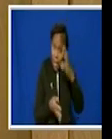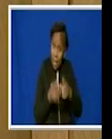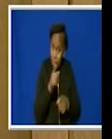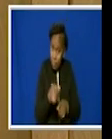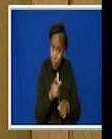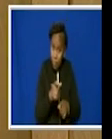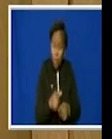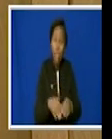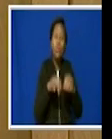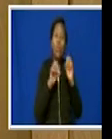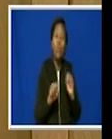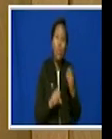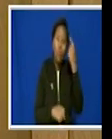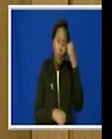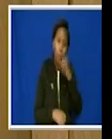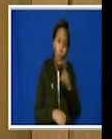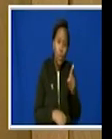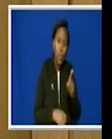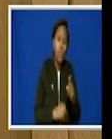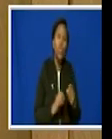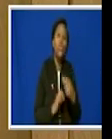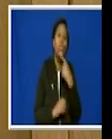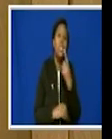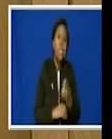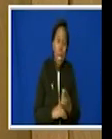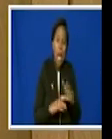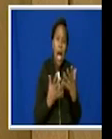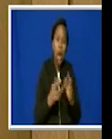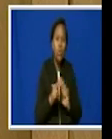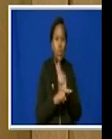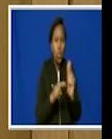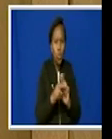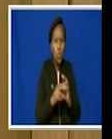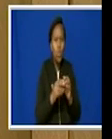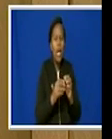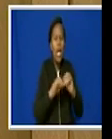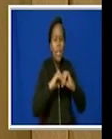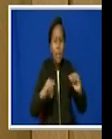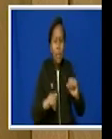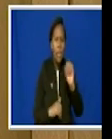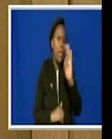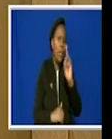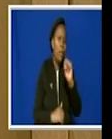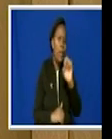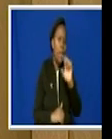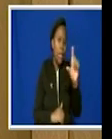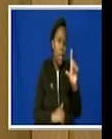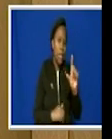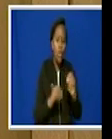should be in a position to describe how to use a separative funnel to